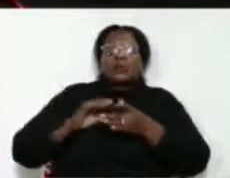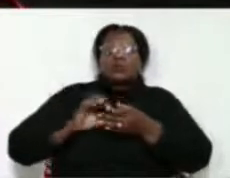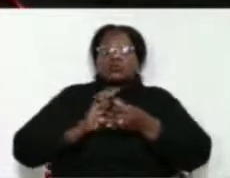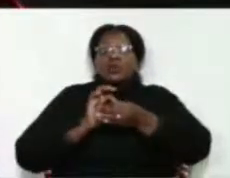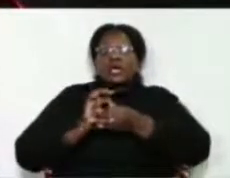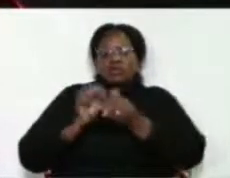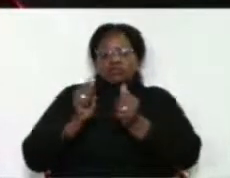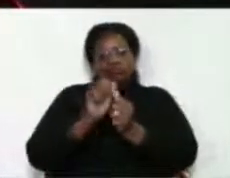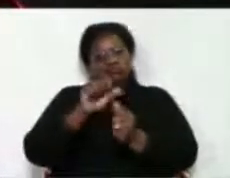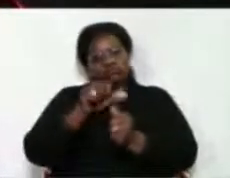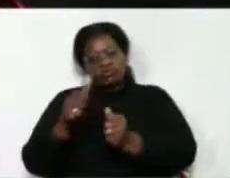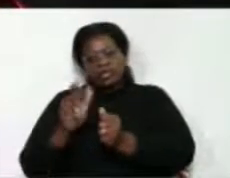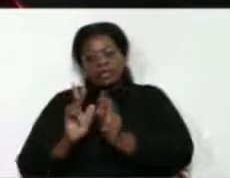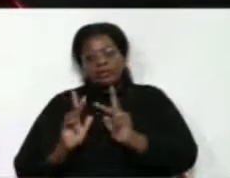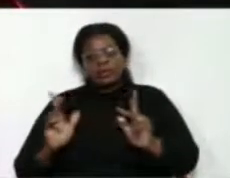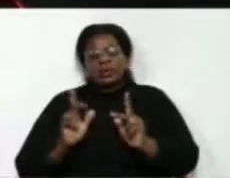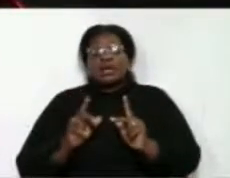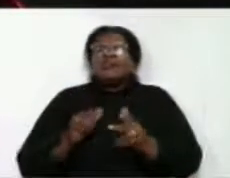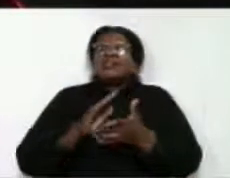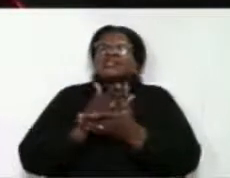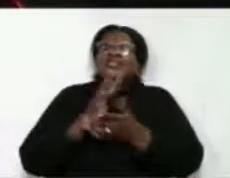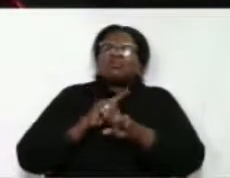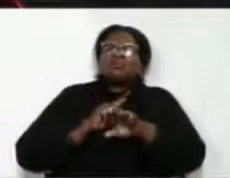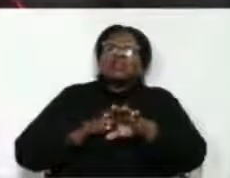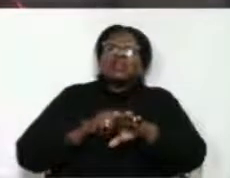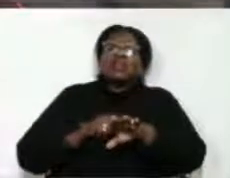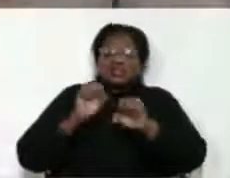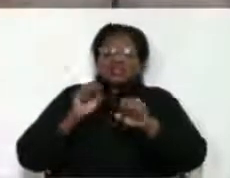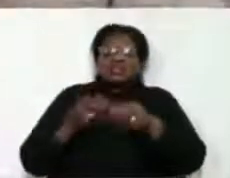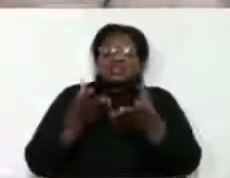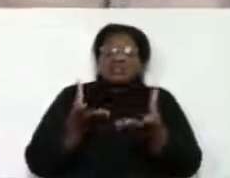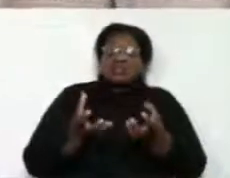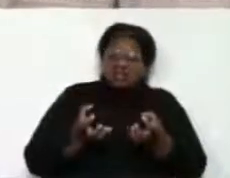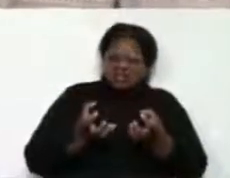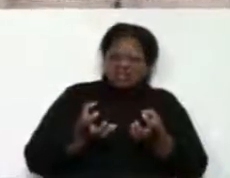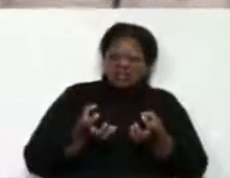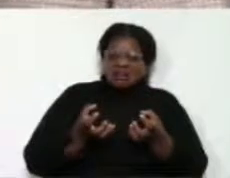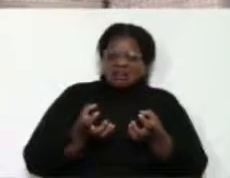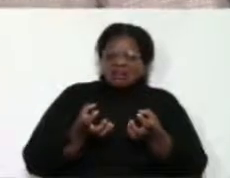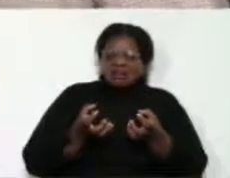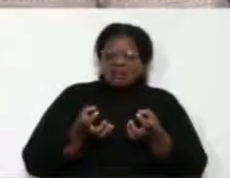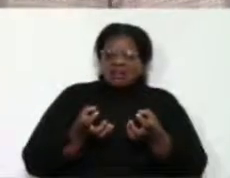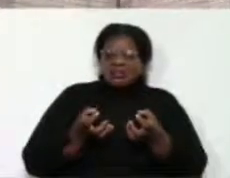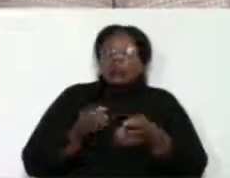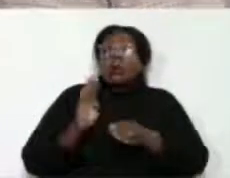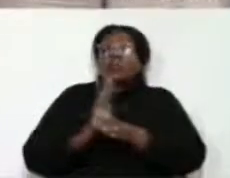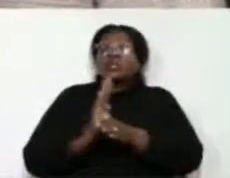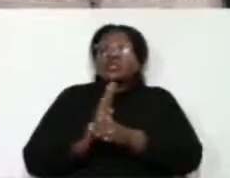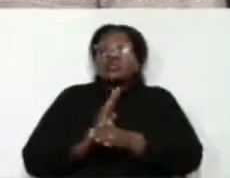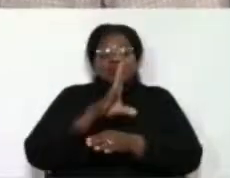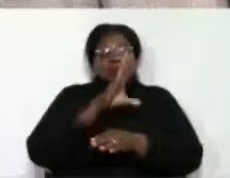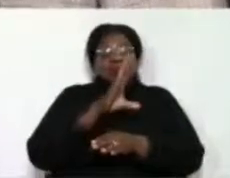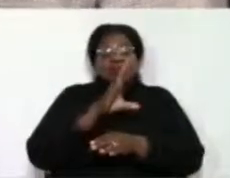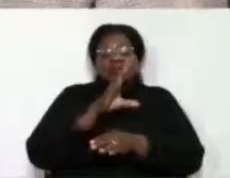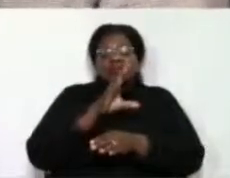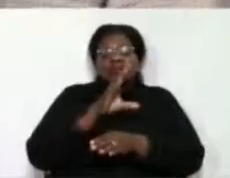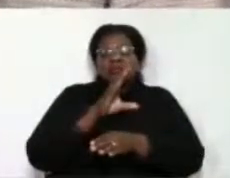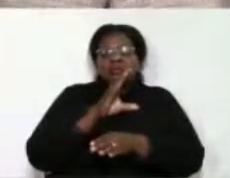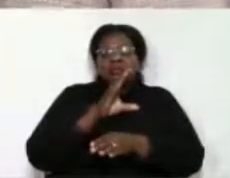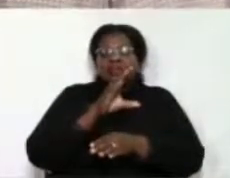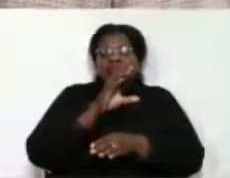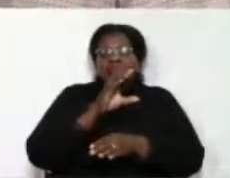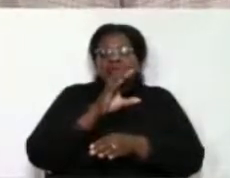a partnership. I think you can do. I think if you're going to be in a business 50-50 or even 70-30 or whatever you're